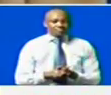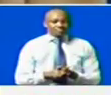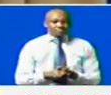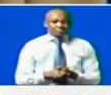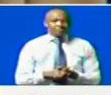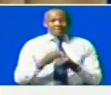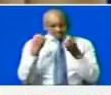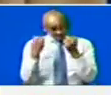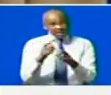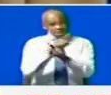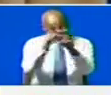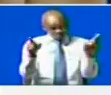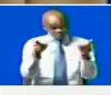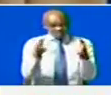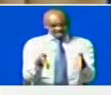As many of you now know,